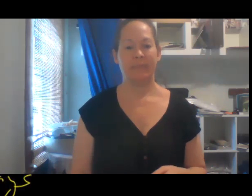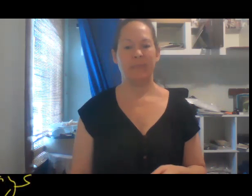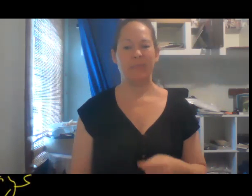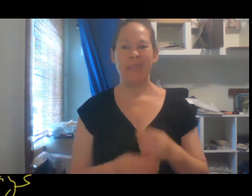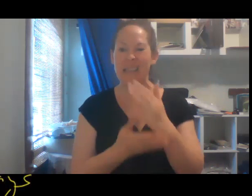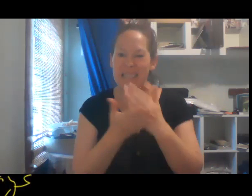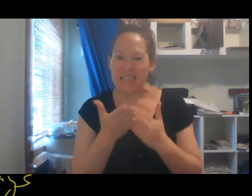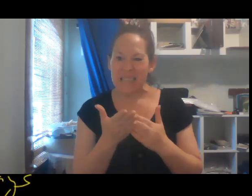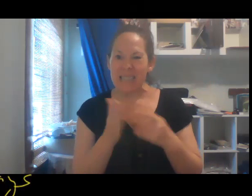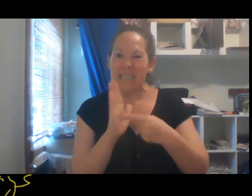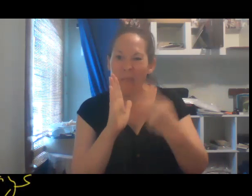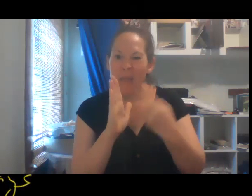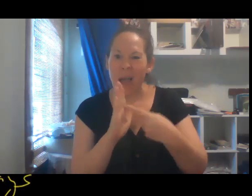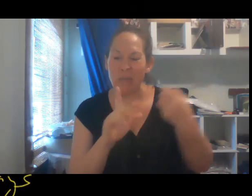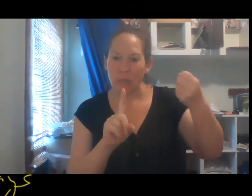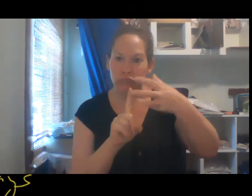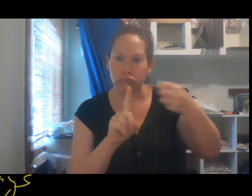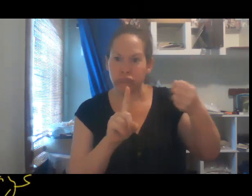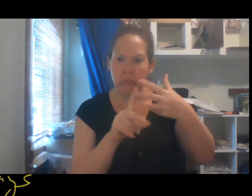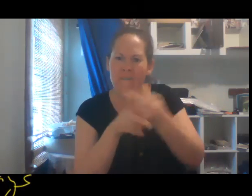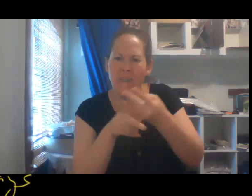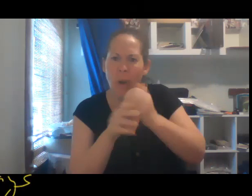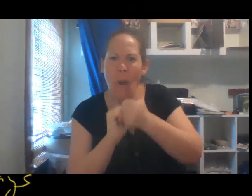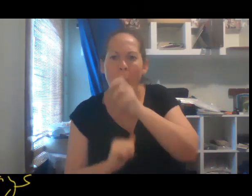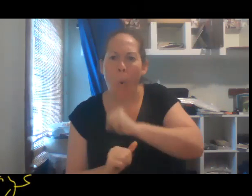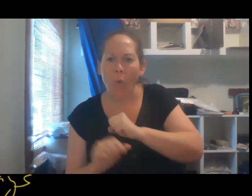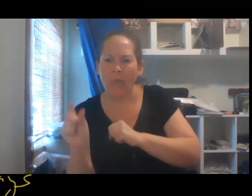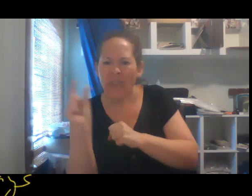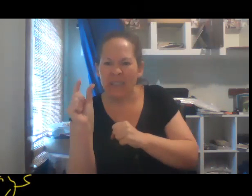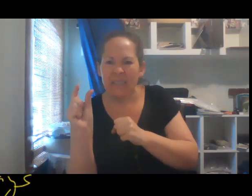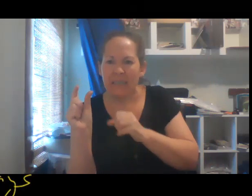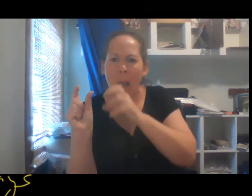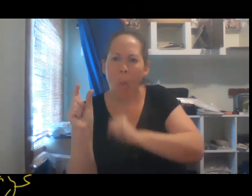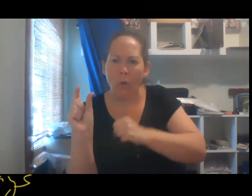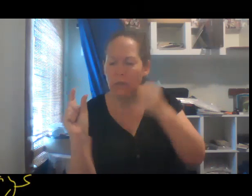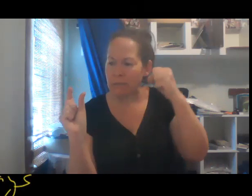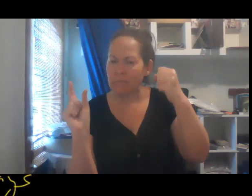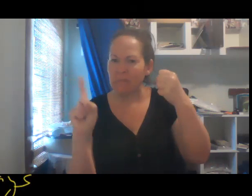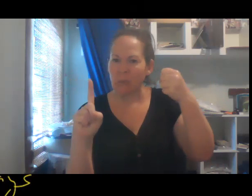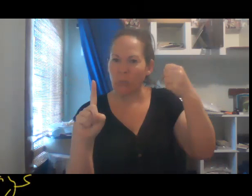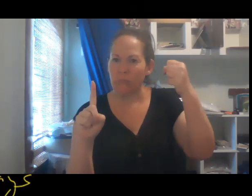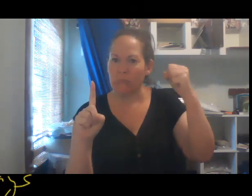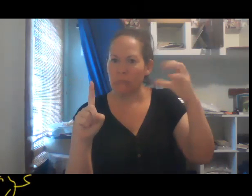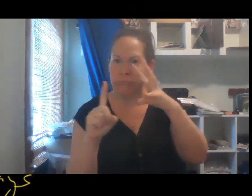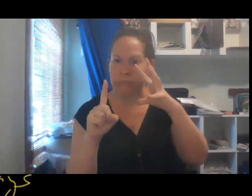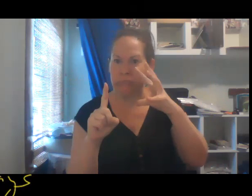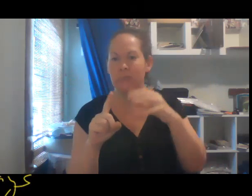age of something, you measure the half-life in years. It all depends on what you're looking at.